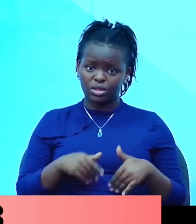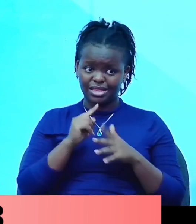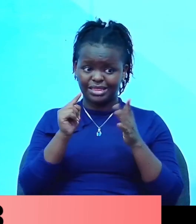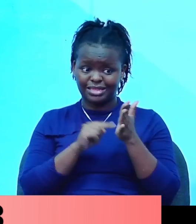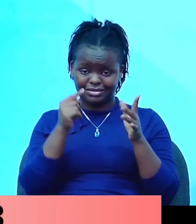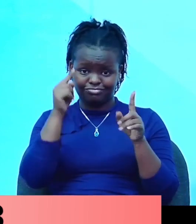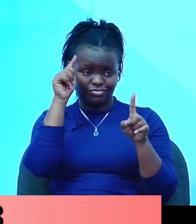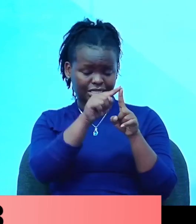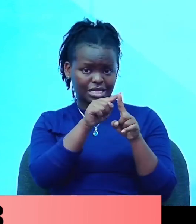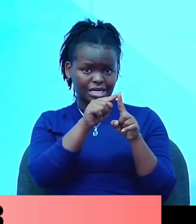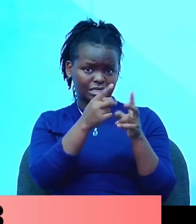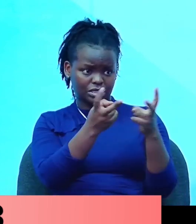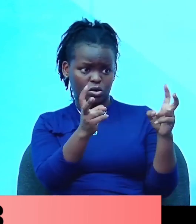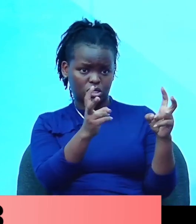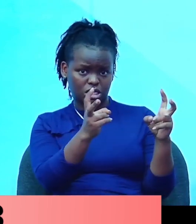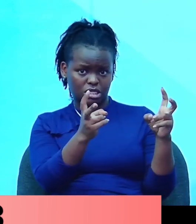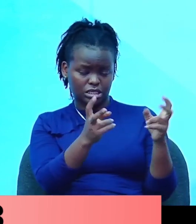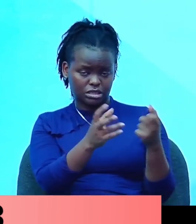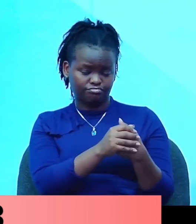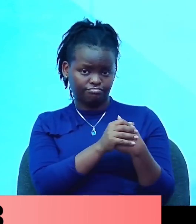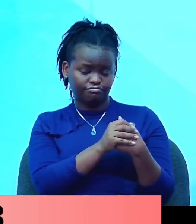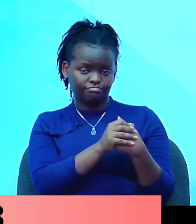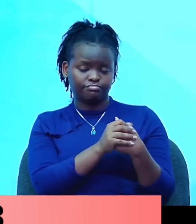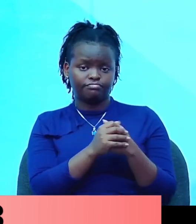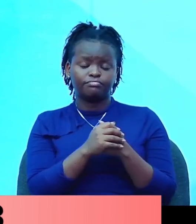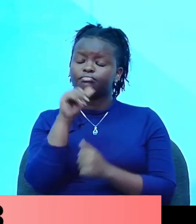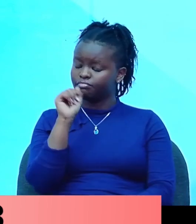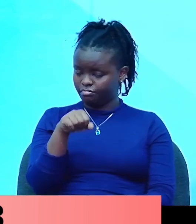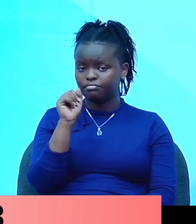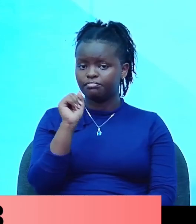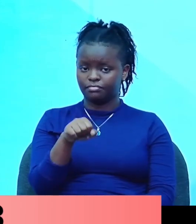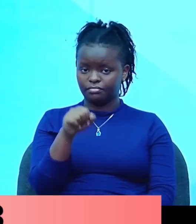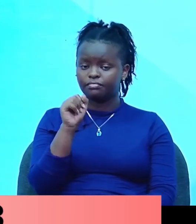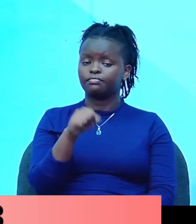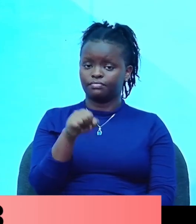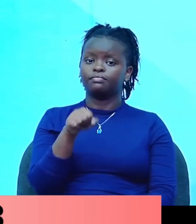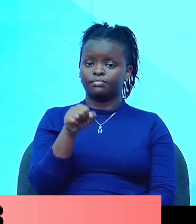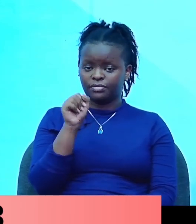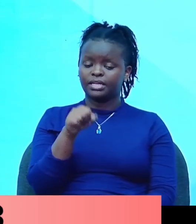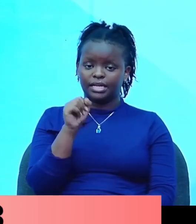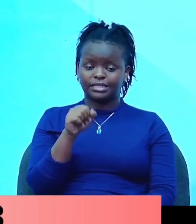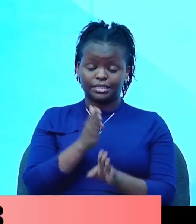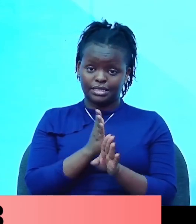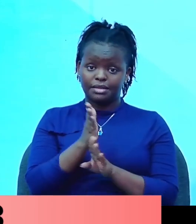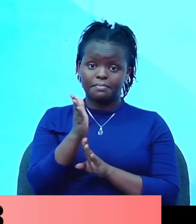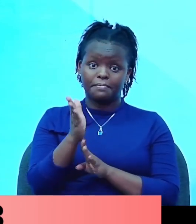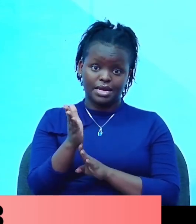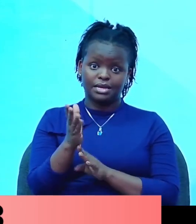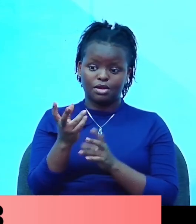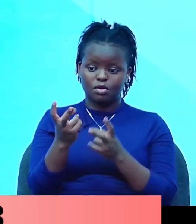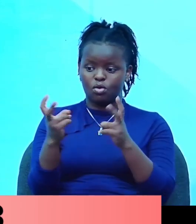the demographic going into the Revvvisha? Yeah, it definitely is the main audience.